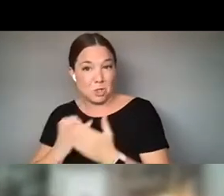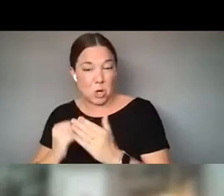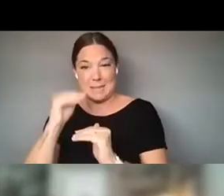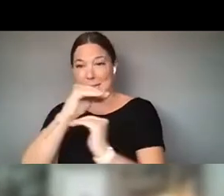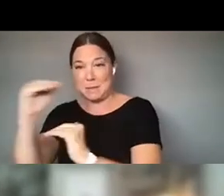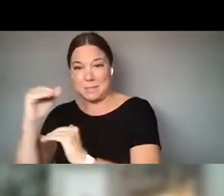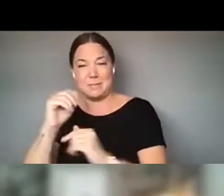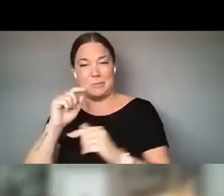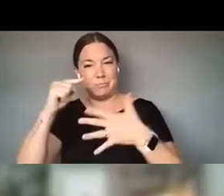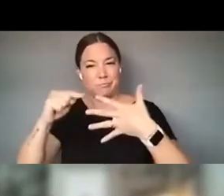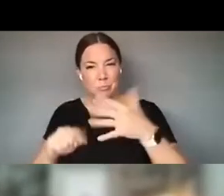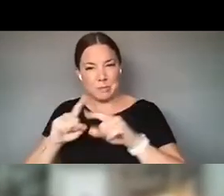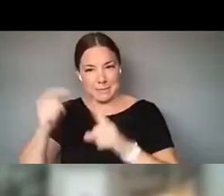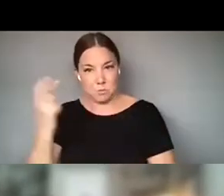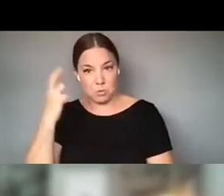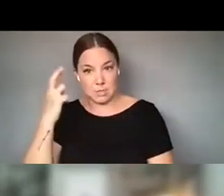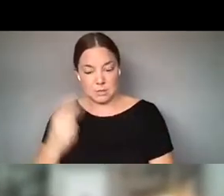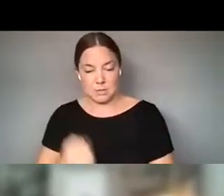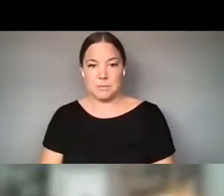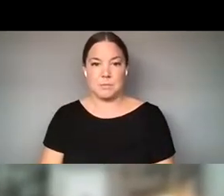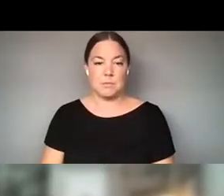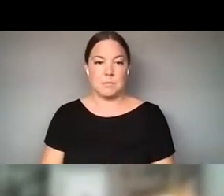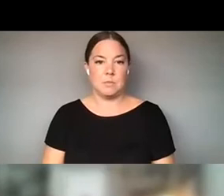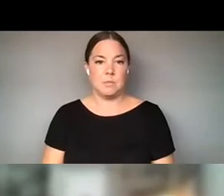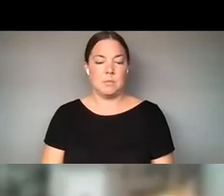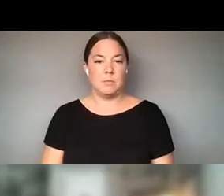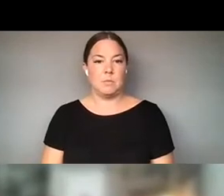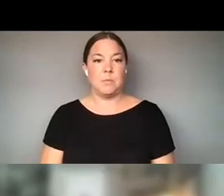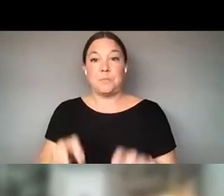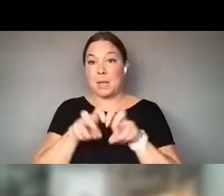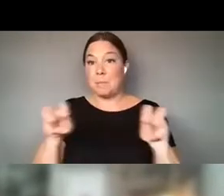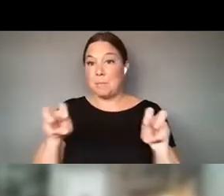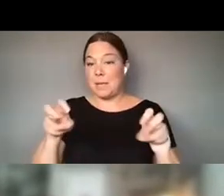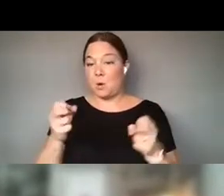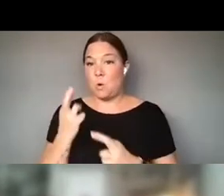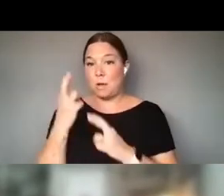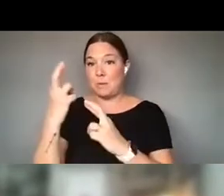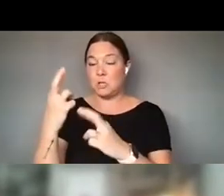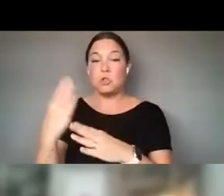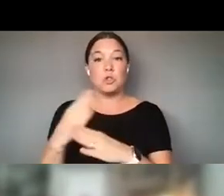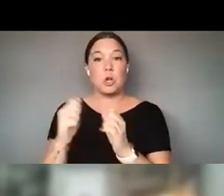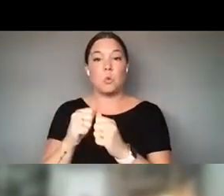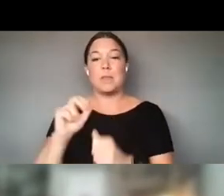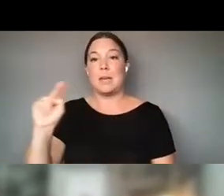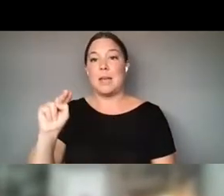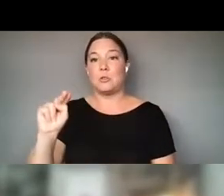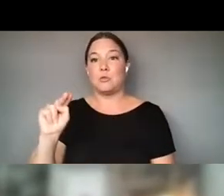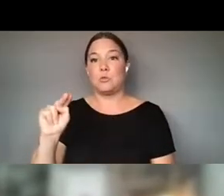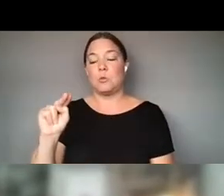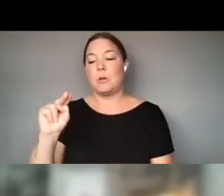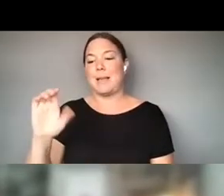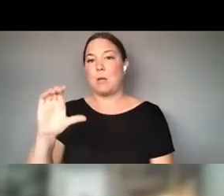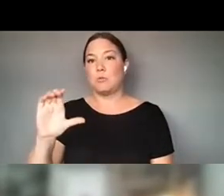economics, geography, or disability. Panel recommendations will be shared with the National Council on the Arts,